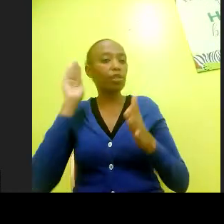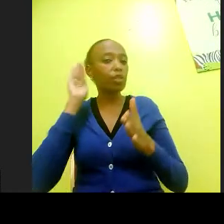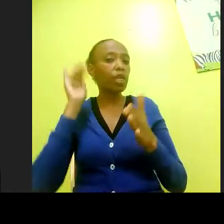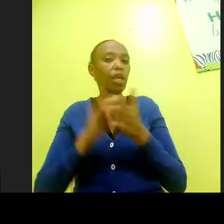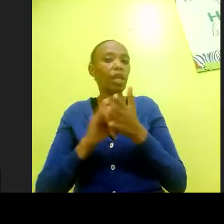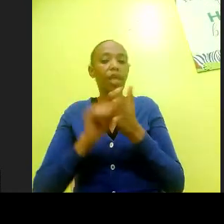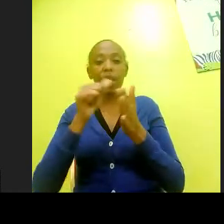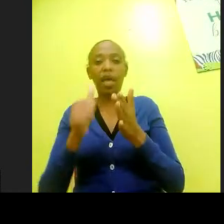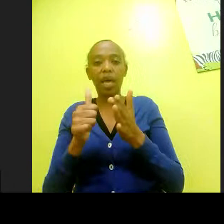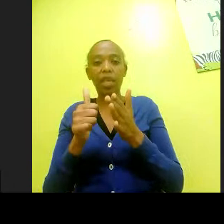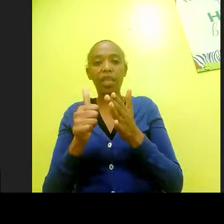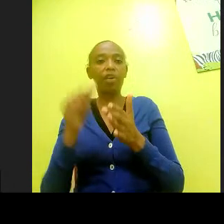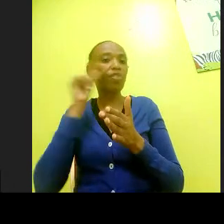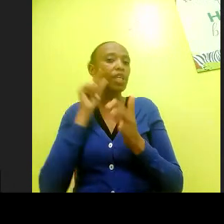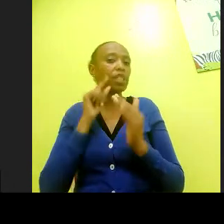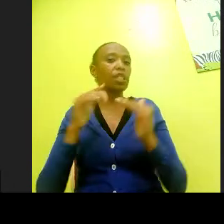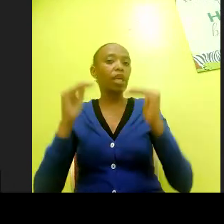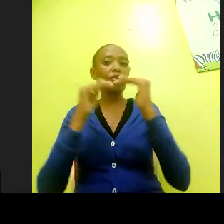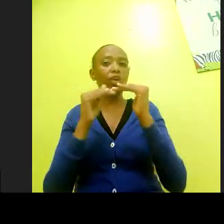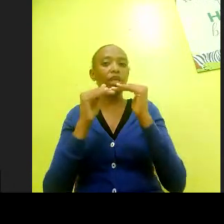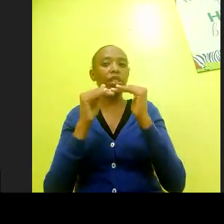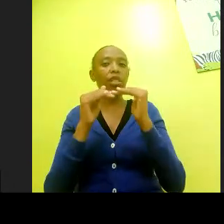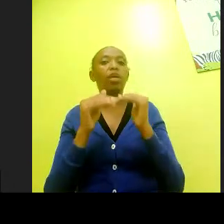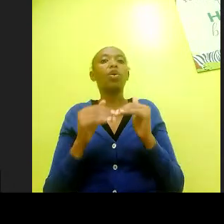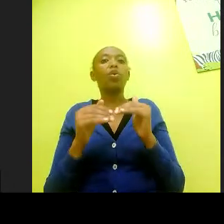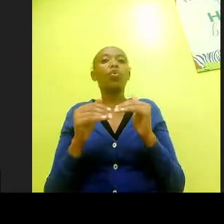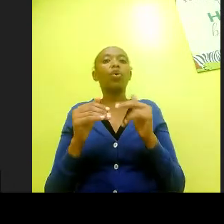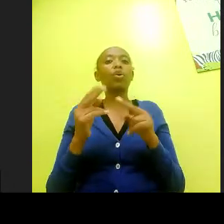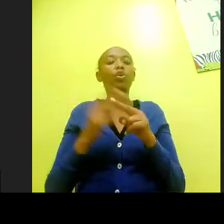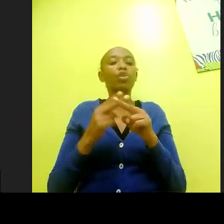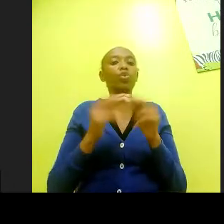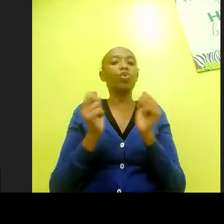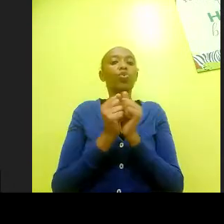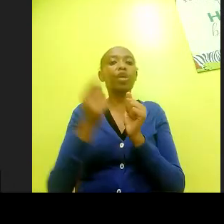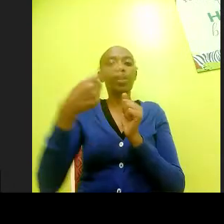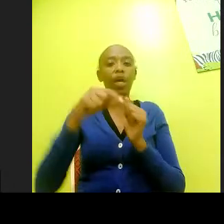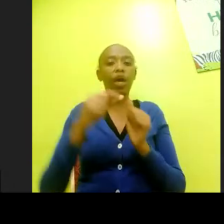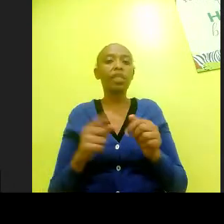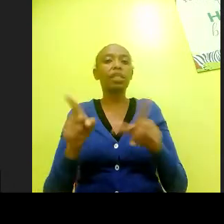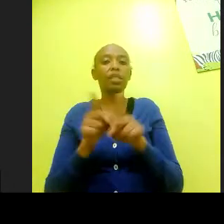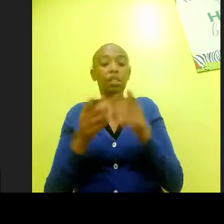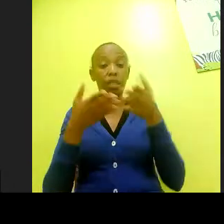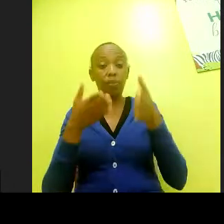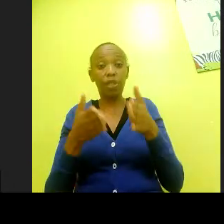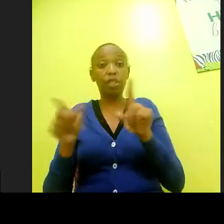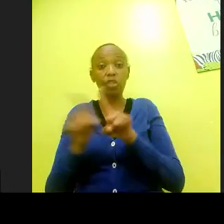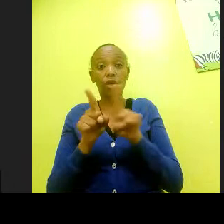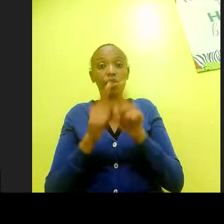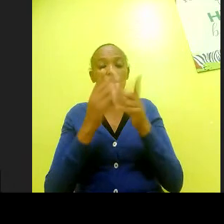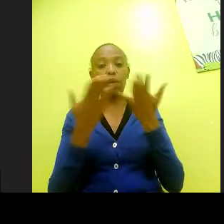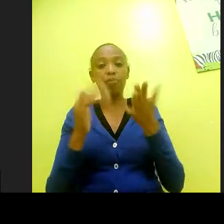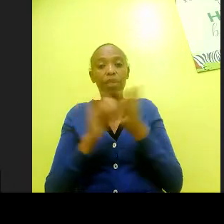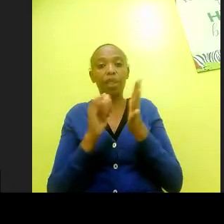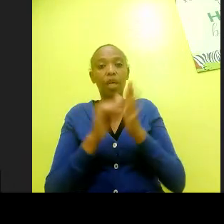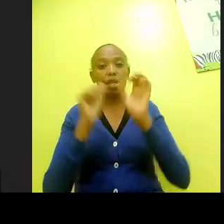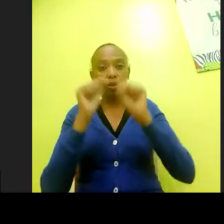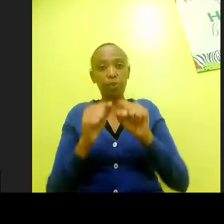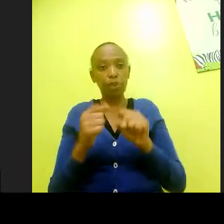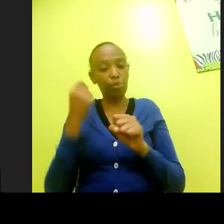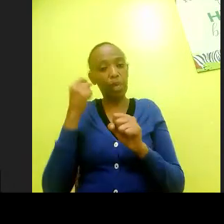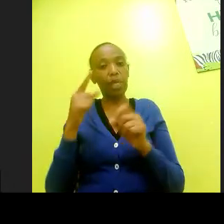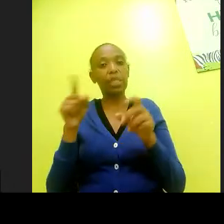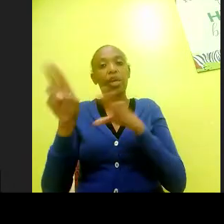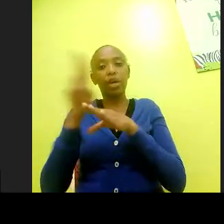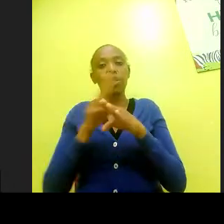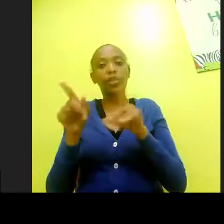edition of the Gender Equality Index will soon be with us, and that this is also something which could feed into and will be used as a